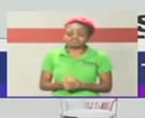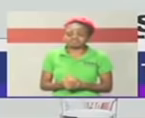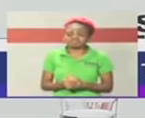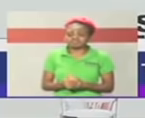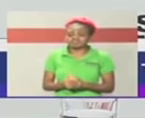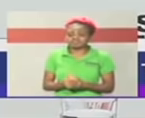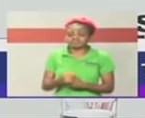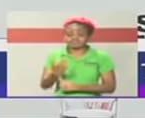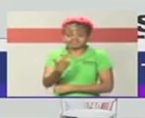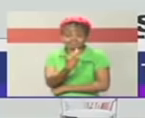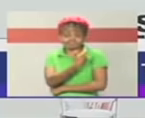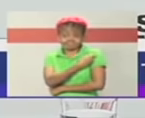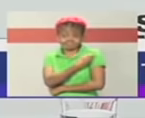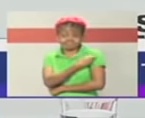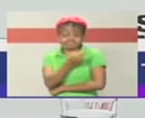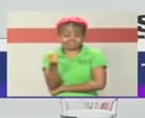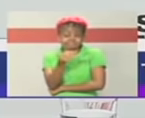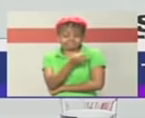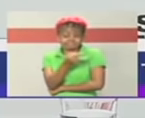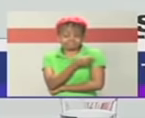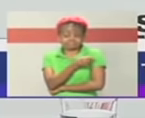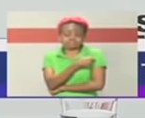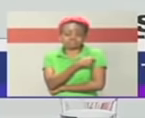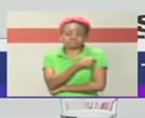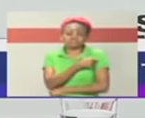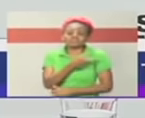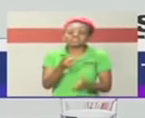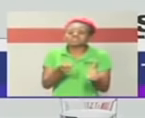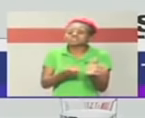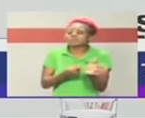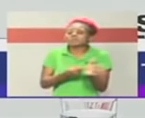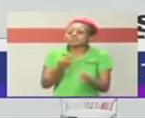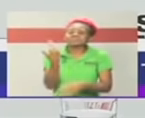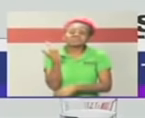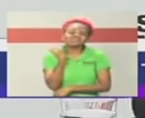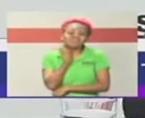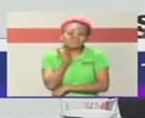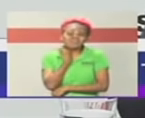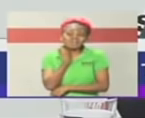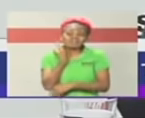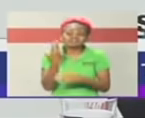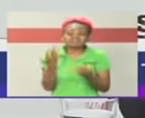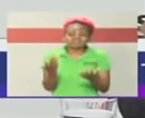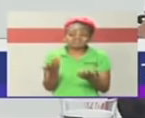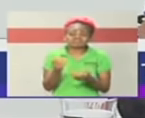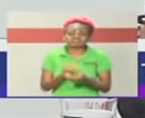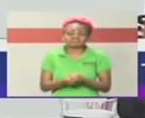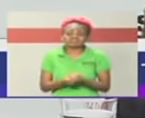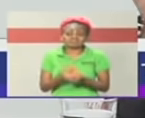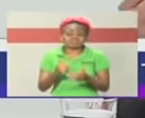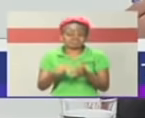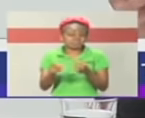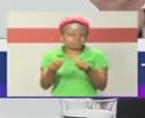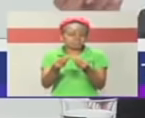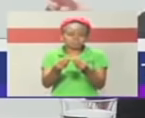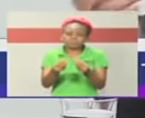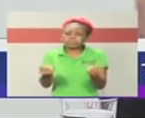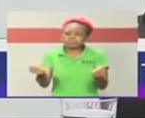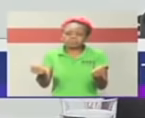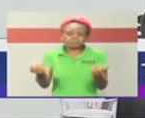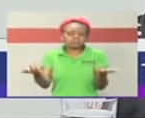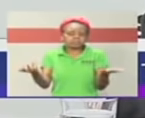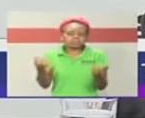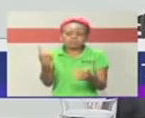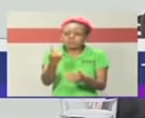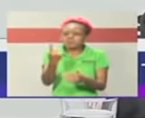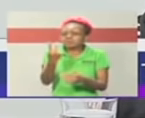site, soreness in your arm, a little bit of fever, which normally resolves in about 24 to 48